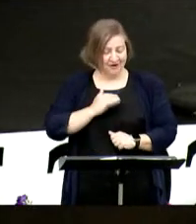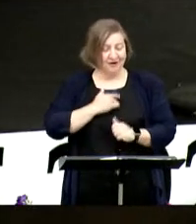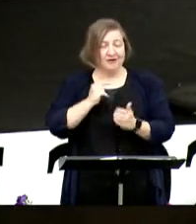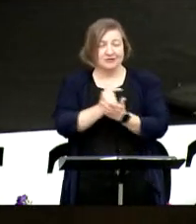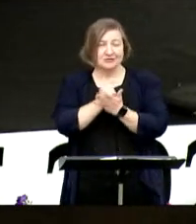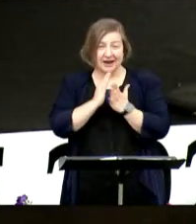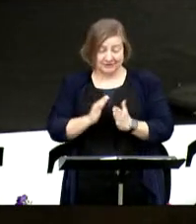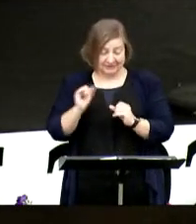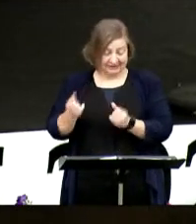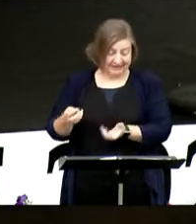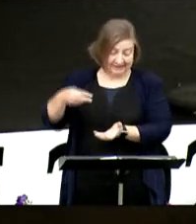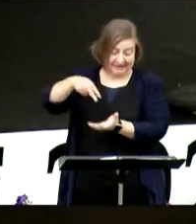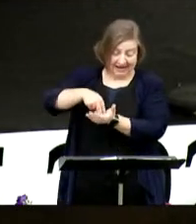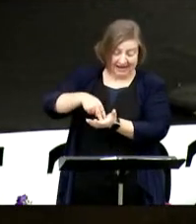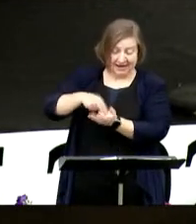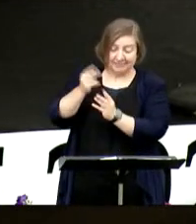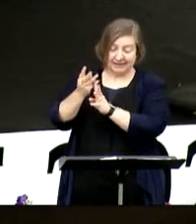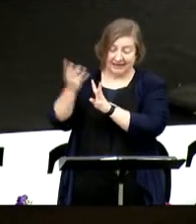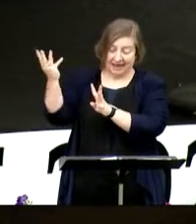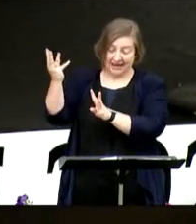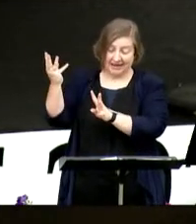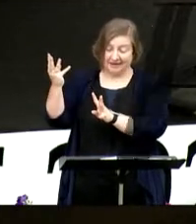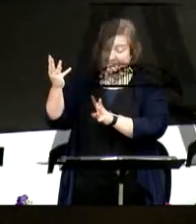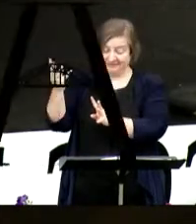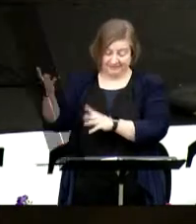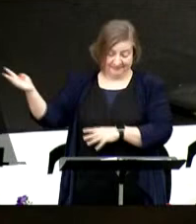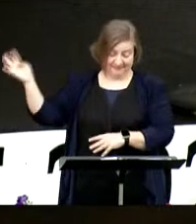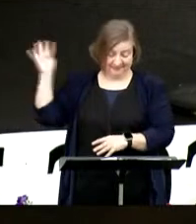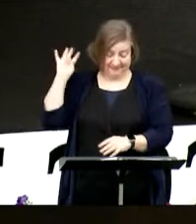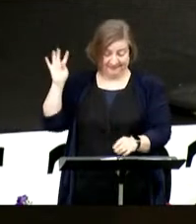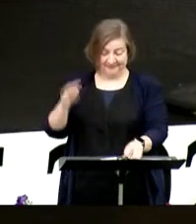graduate can stand up and line up in the dish.